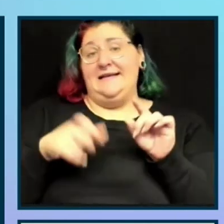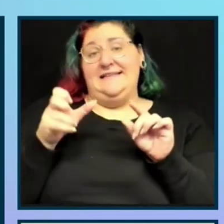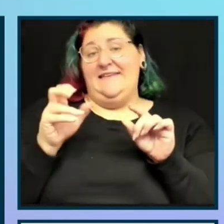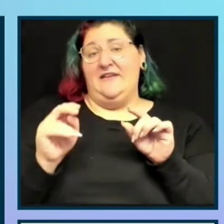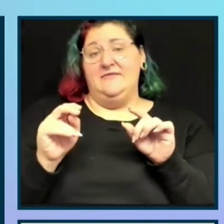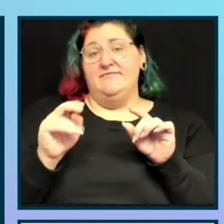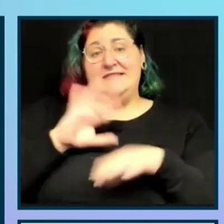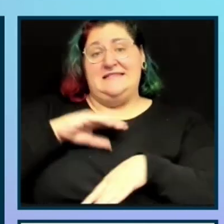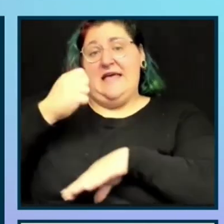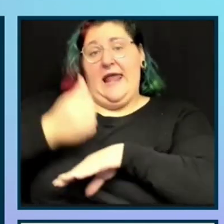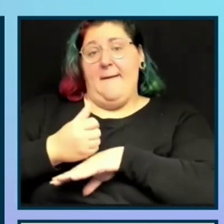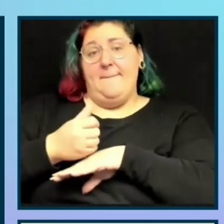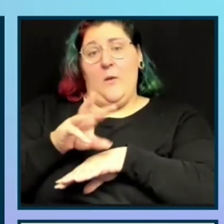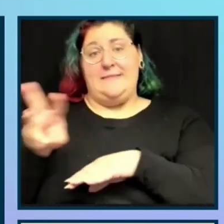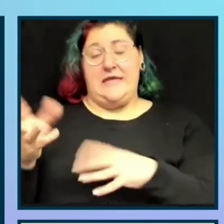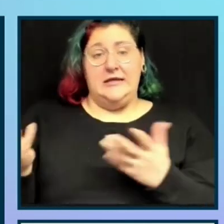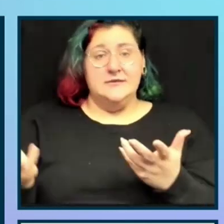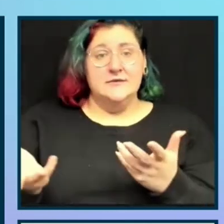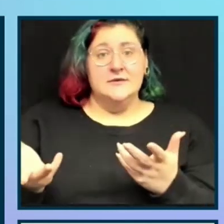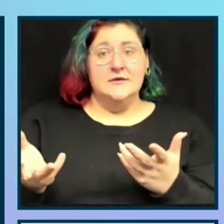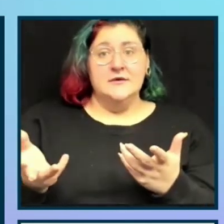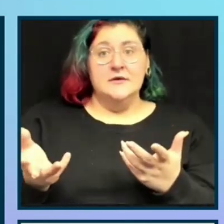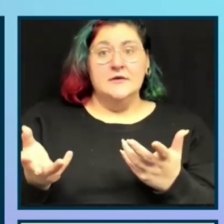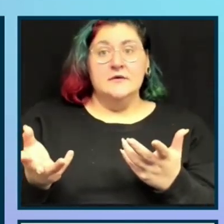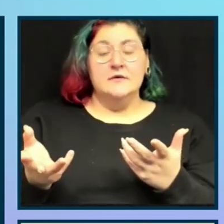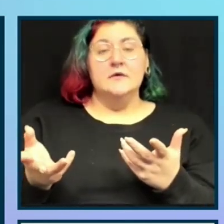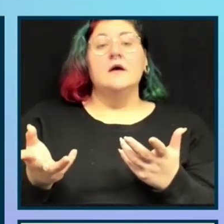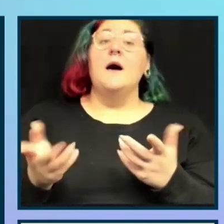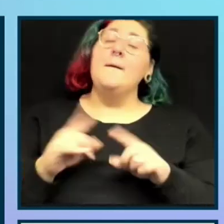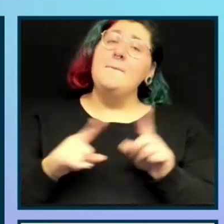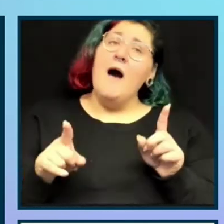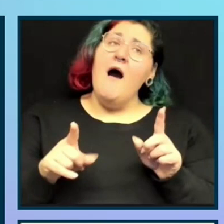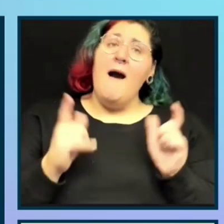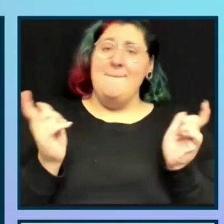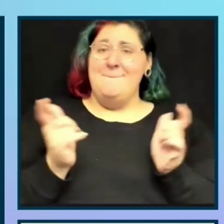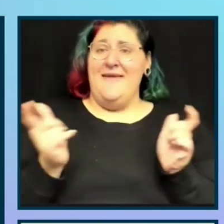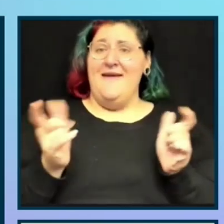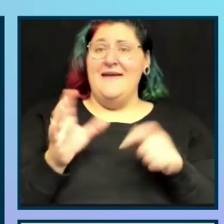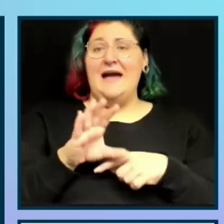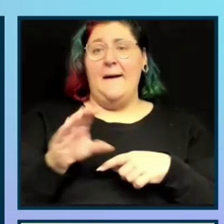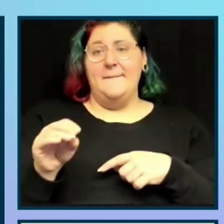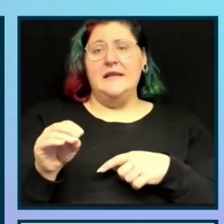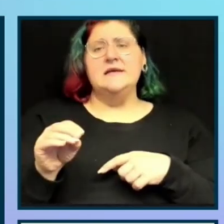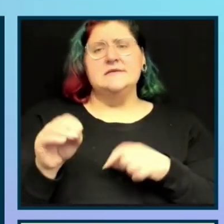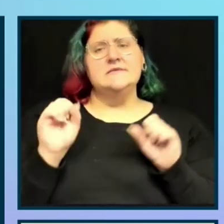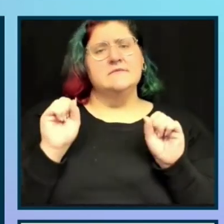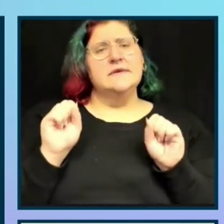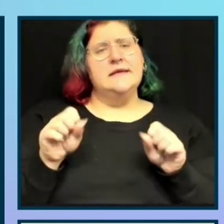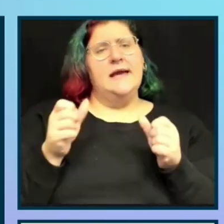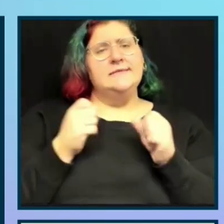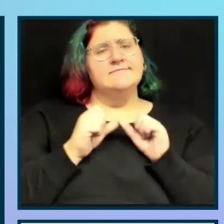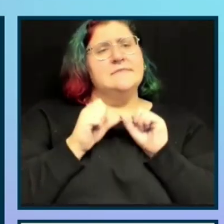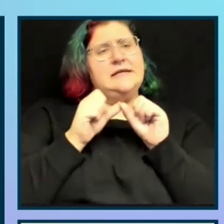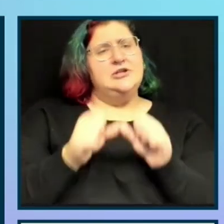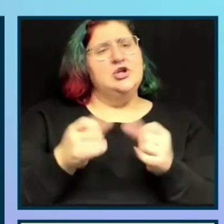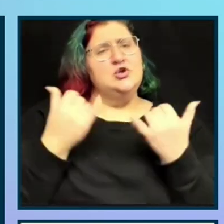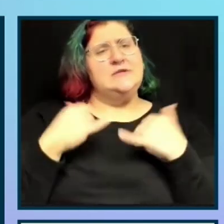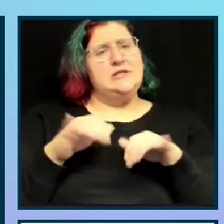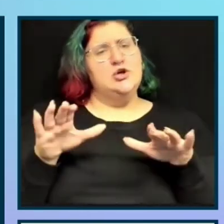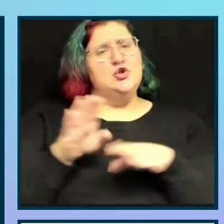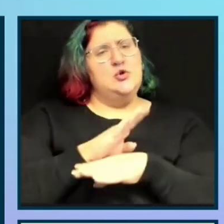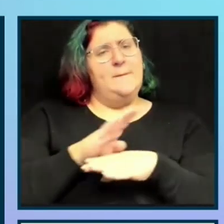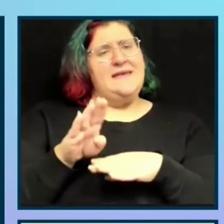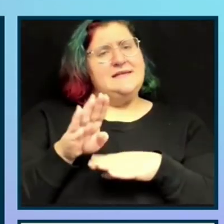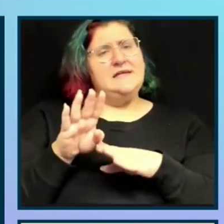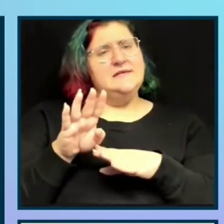hand, larger companies were able to continue business in digital spaces, but were remiss in addressing accessibility